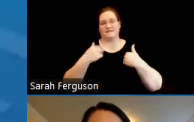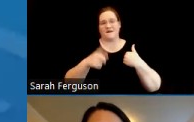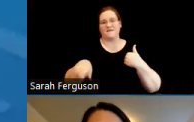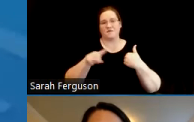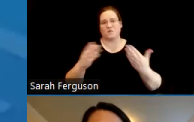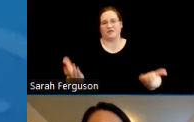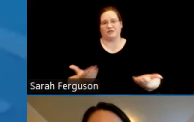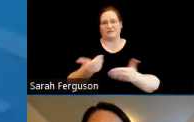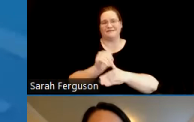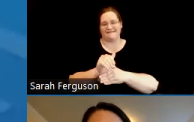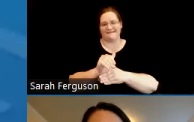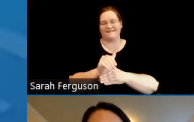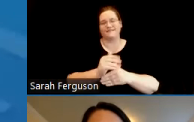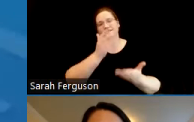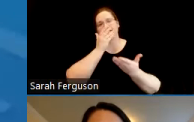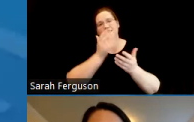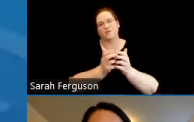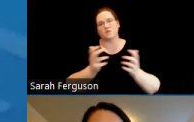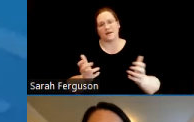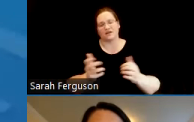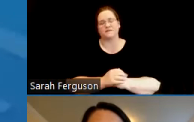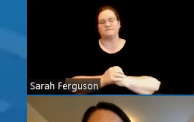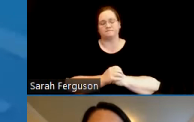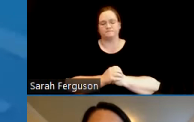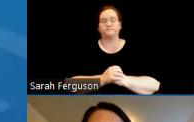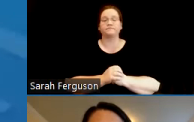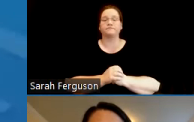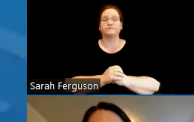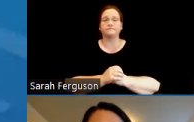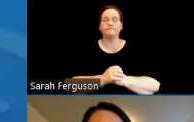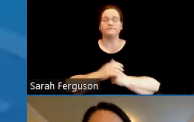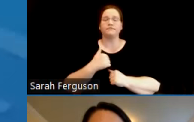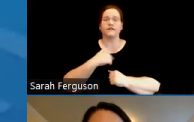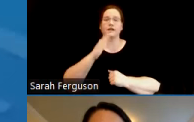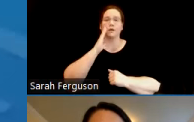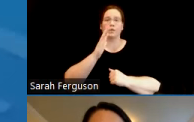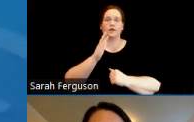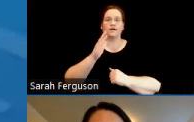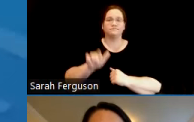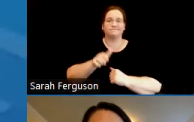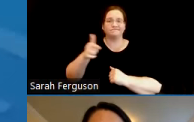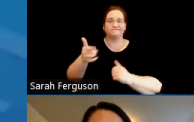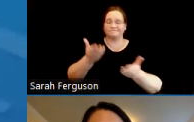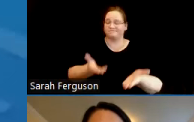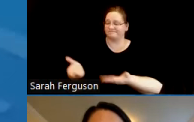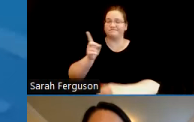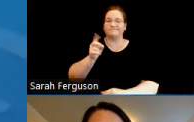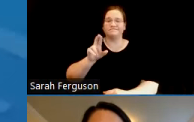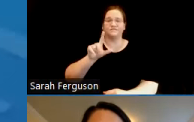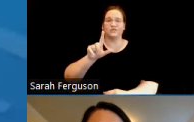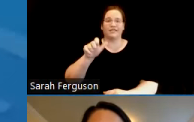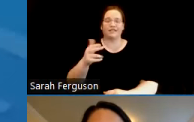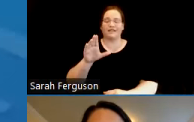all here tonight, and thank you so much. So with that, I'm going to turn things over to Dr. Leah